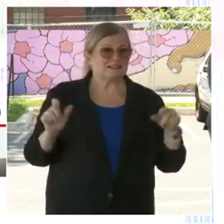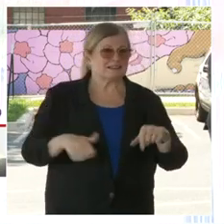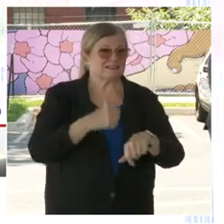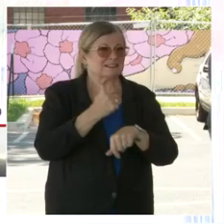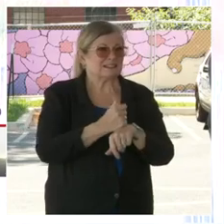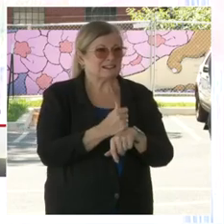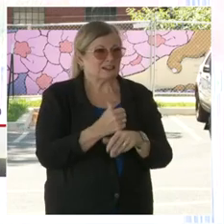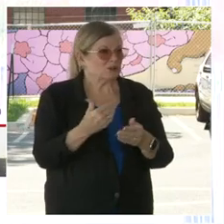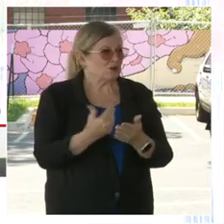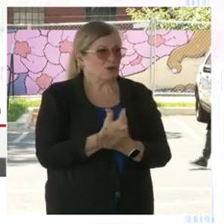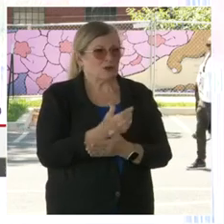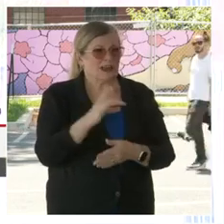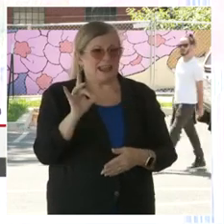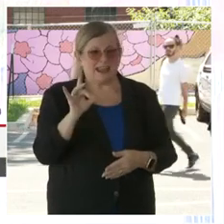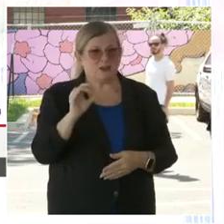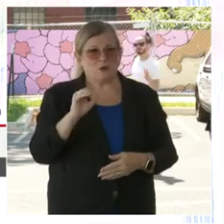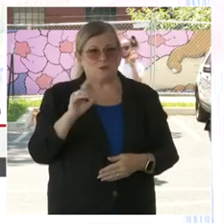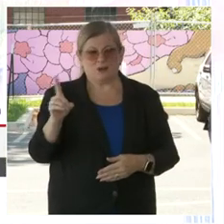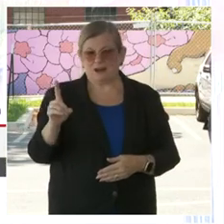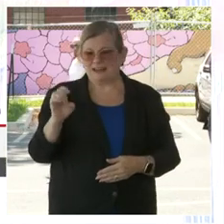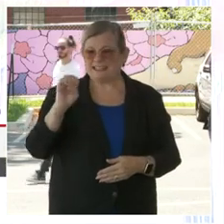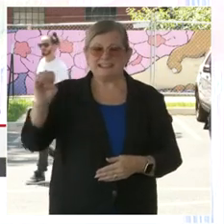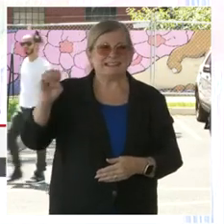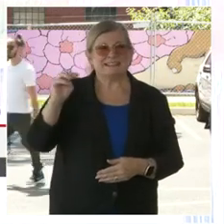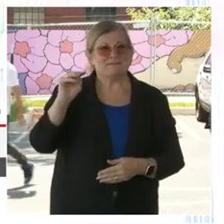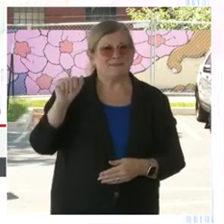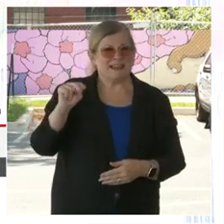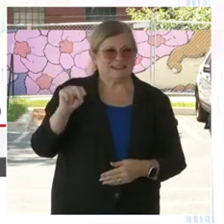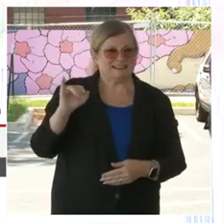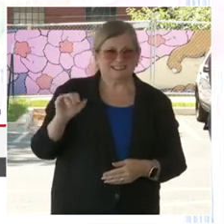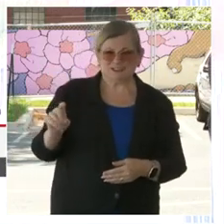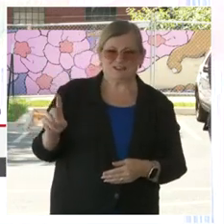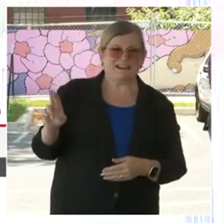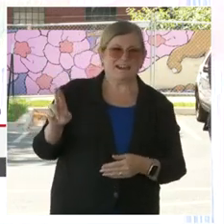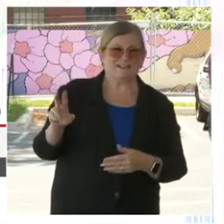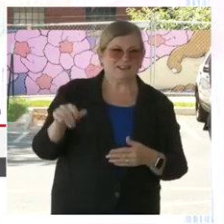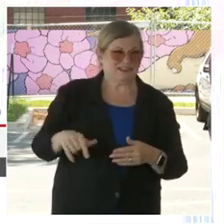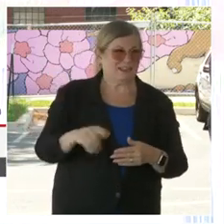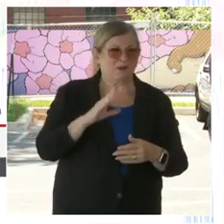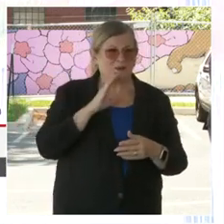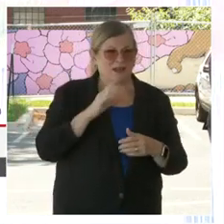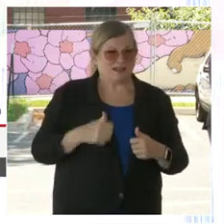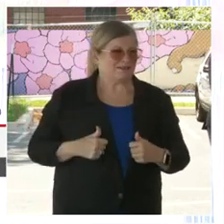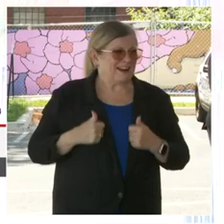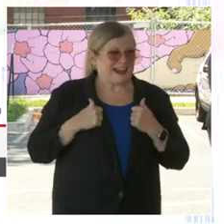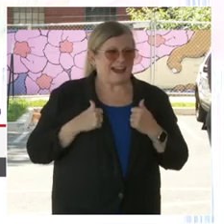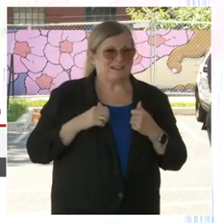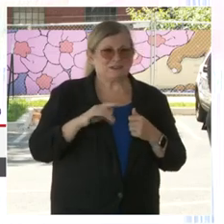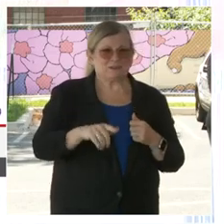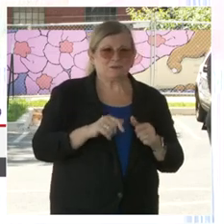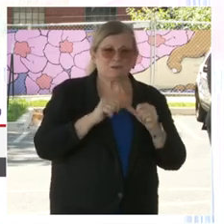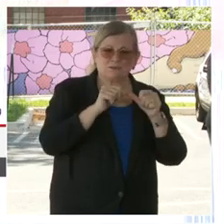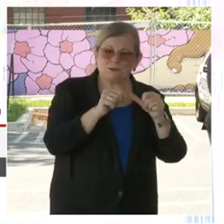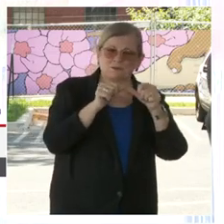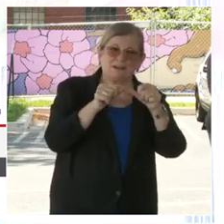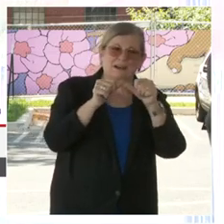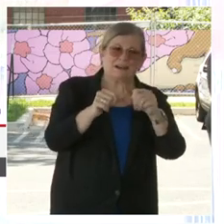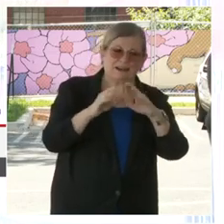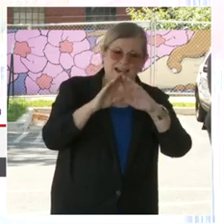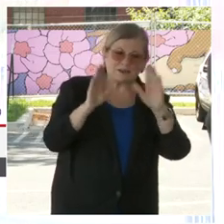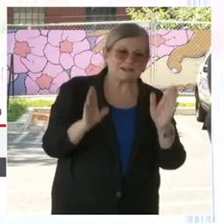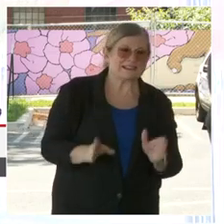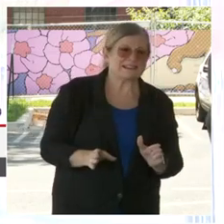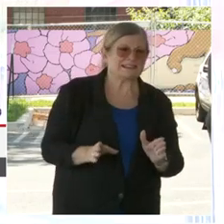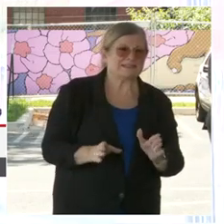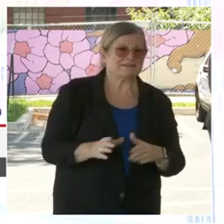East Men's Shelter that will transform people's lives on their way to permanent housing. And